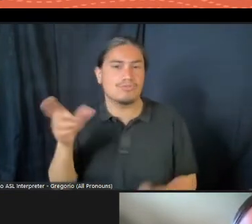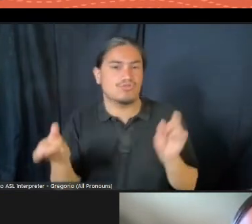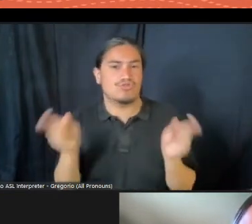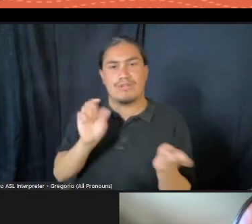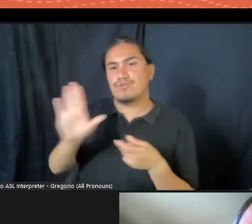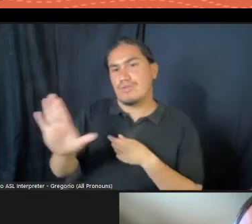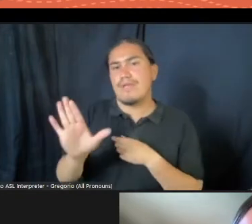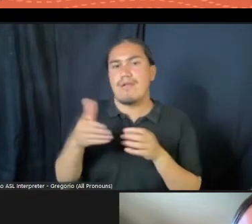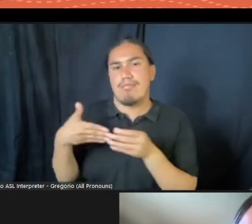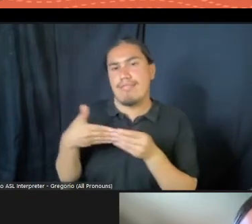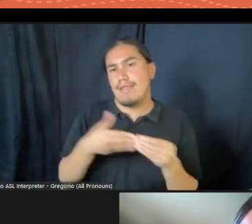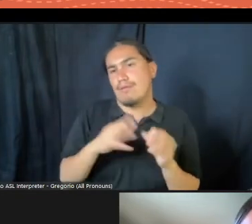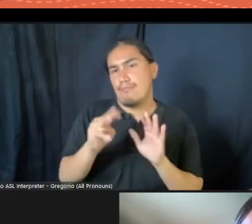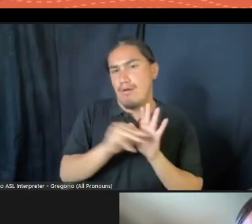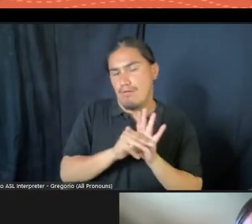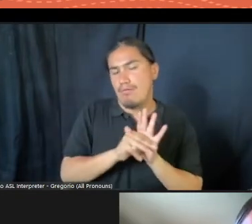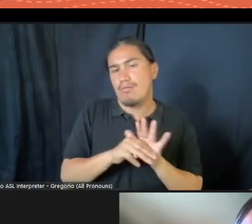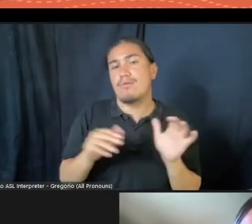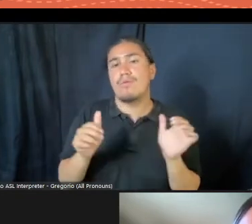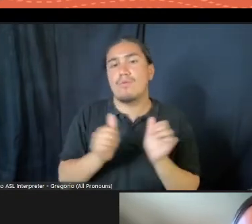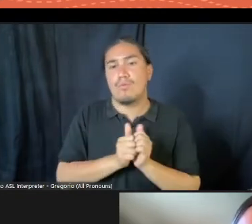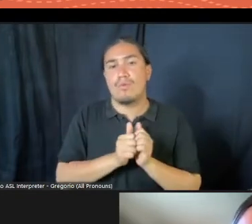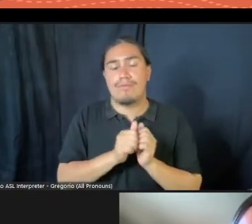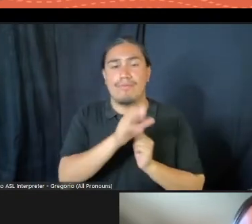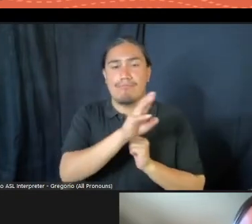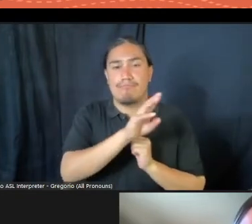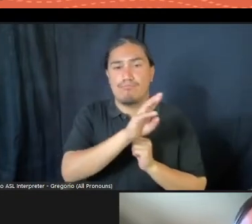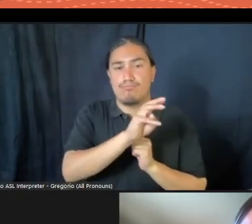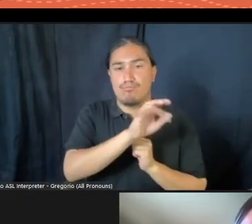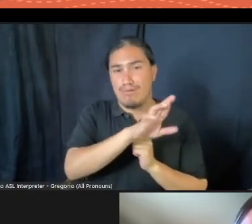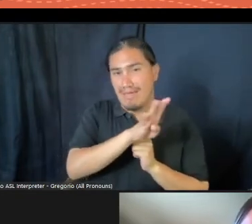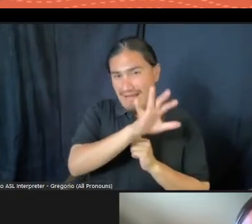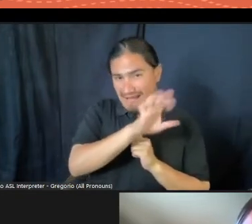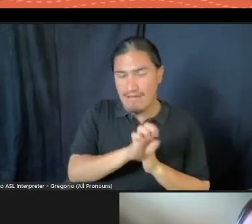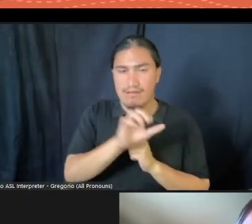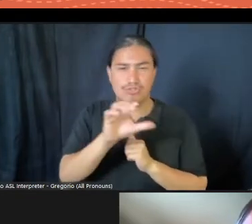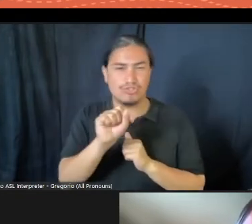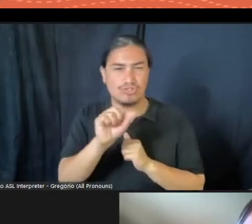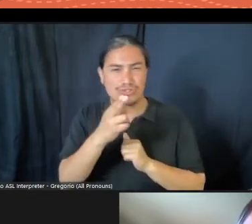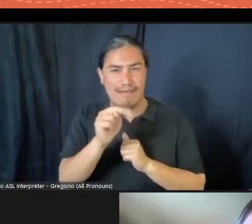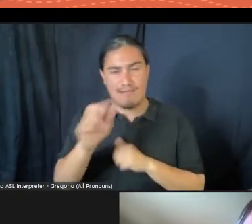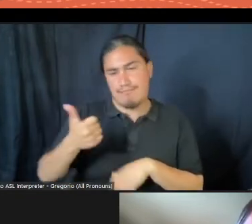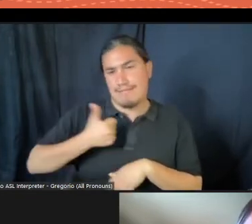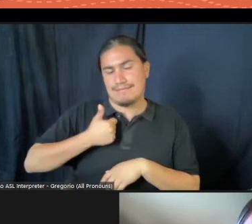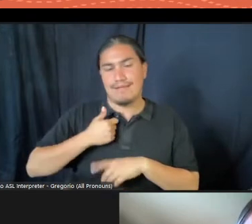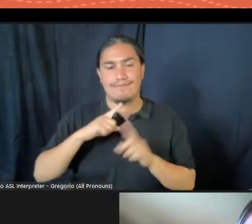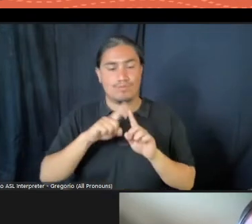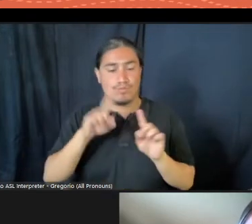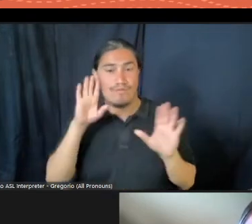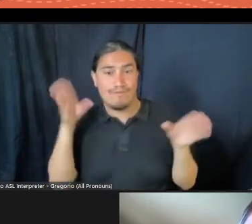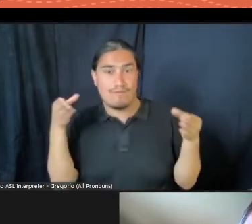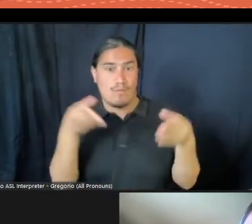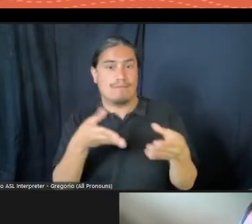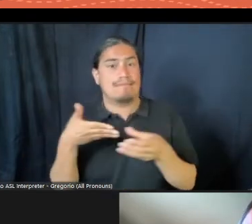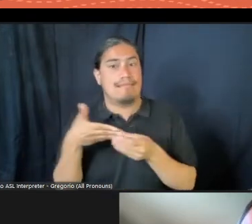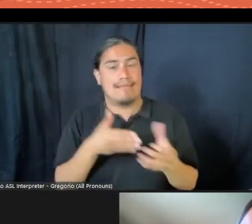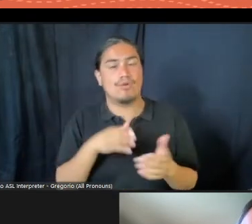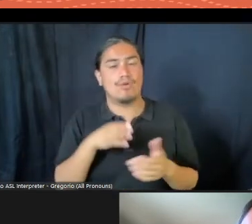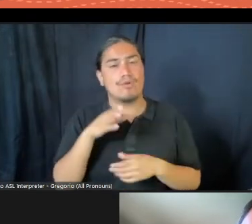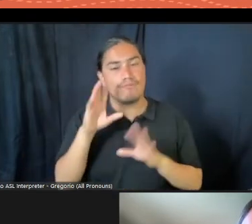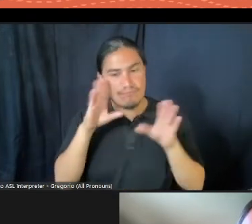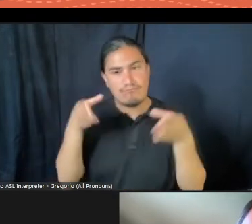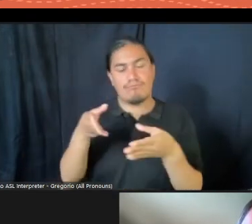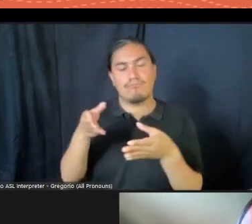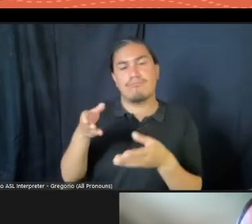from three core decision makers, Rebecca Martinez, Shannon Scrofano, and myself, to a leadership circle of primarily practitioners of color that